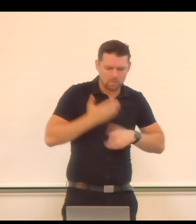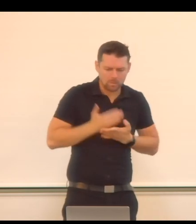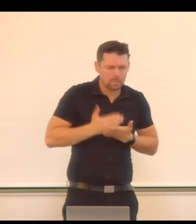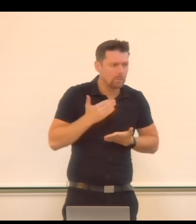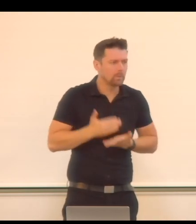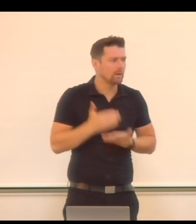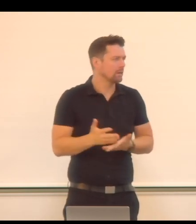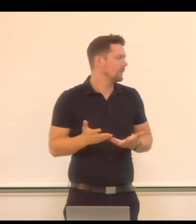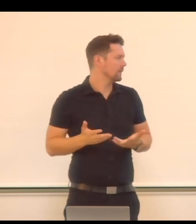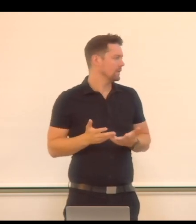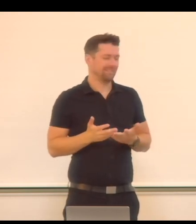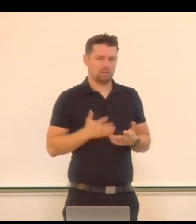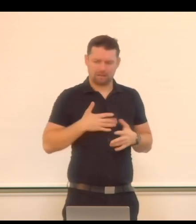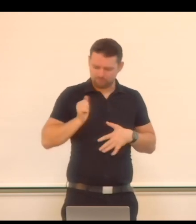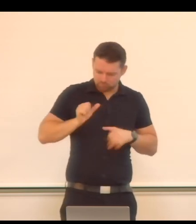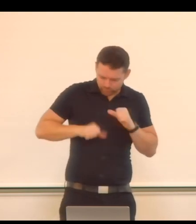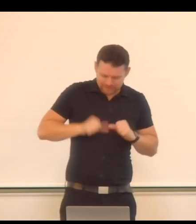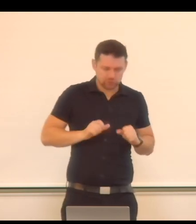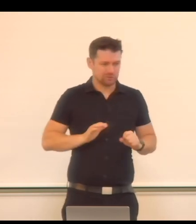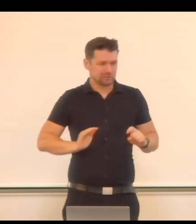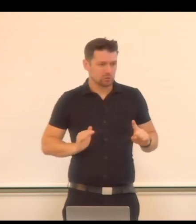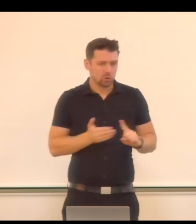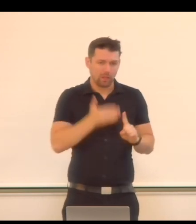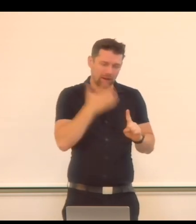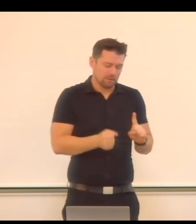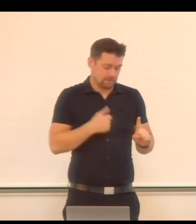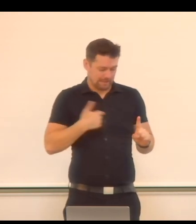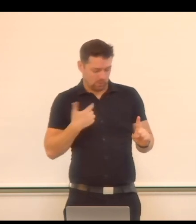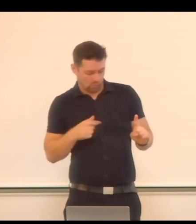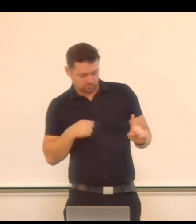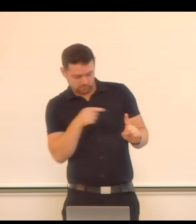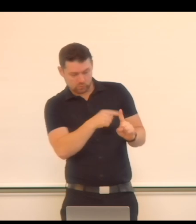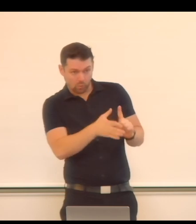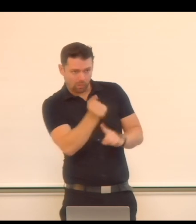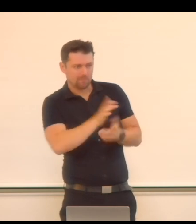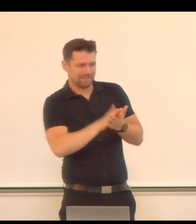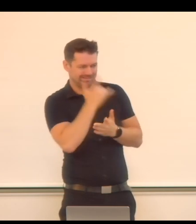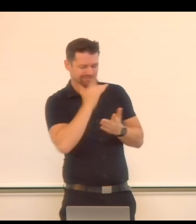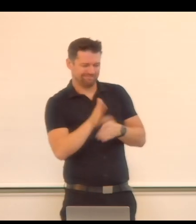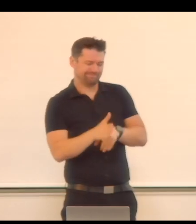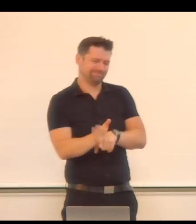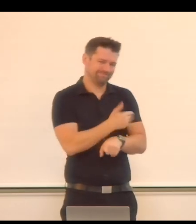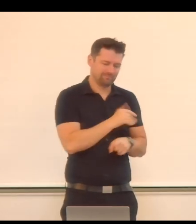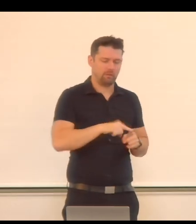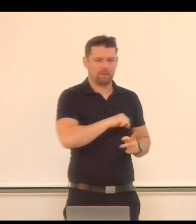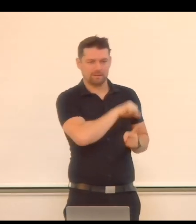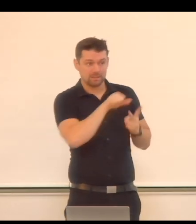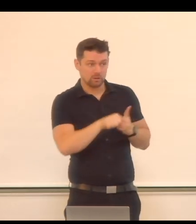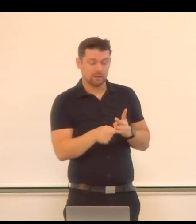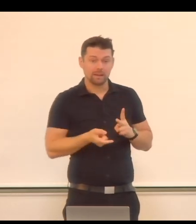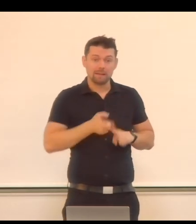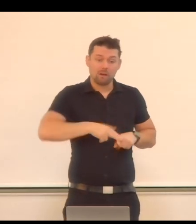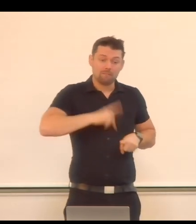And there's a procedure, it has a goal, and I want to get to that goal, and so that I can move on to the next thing. And if I can do it